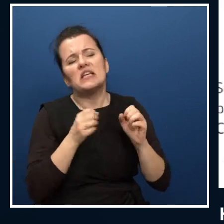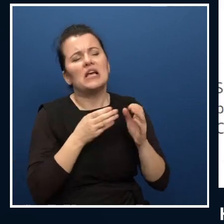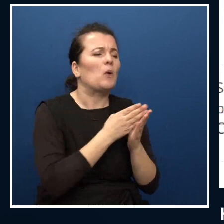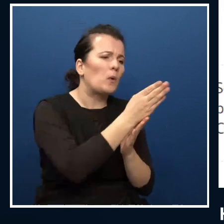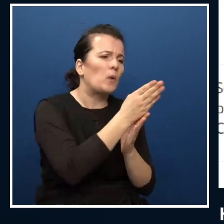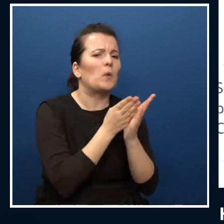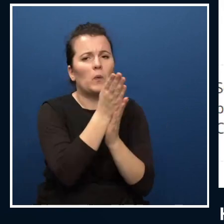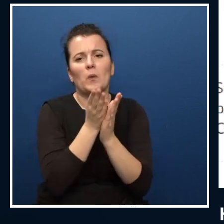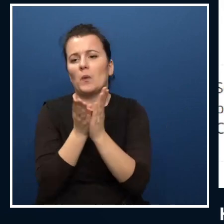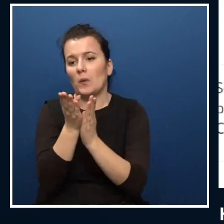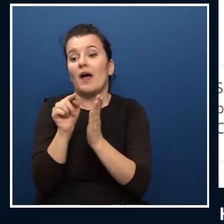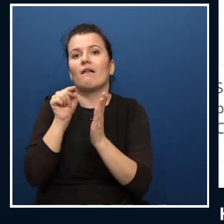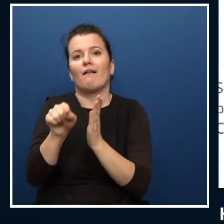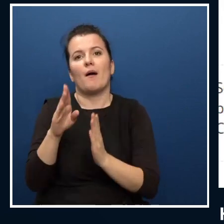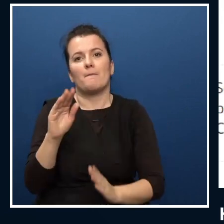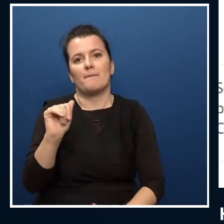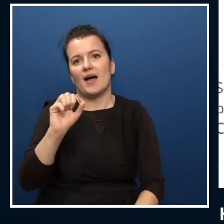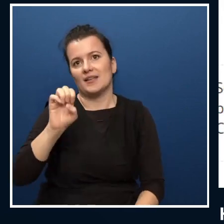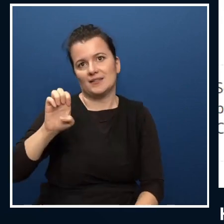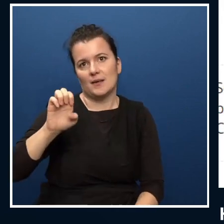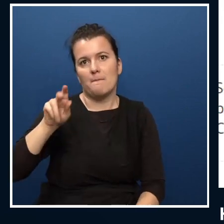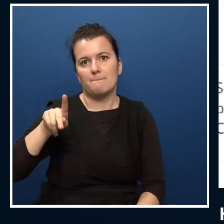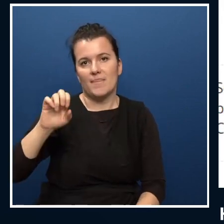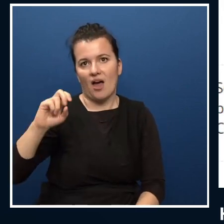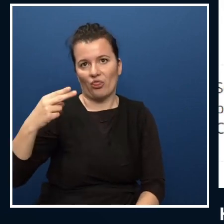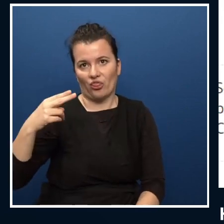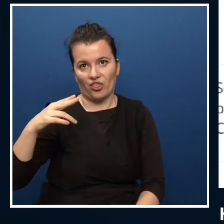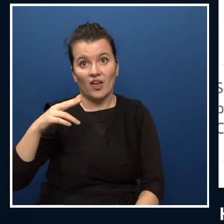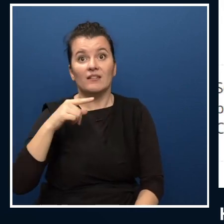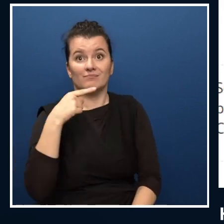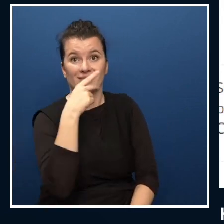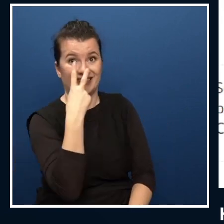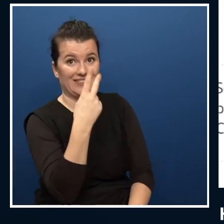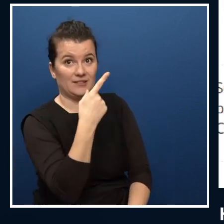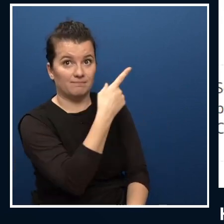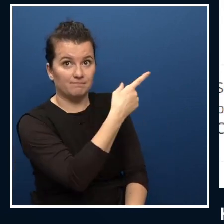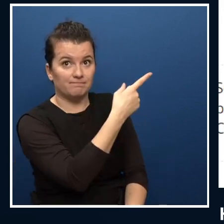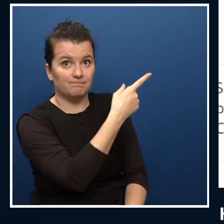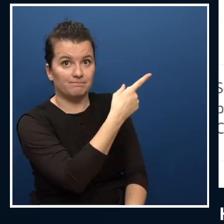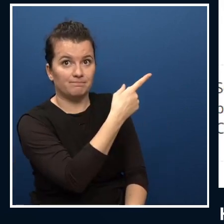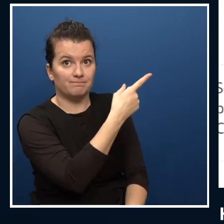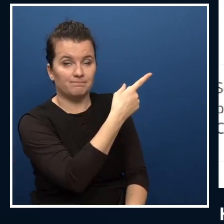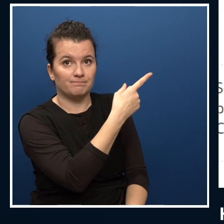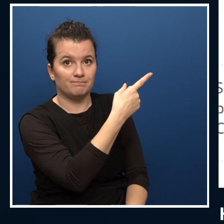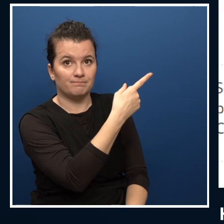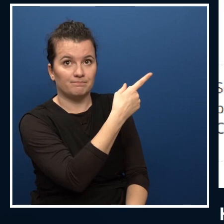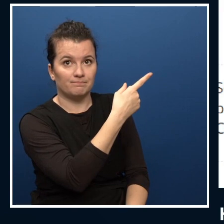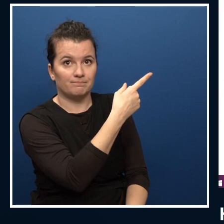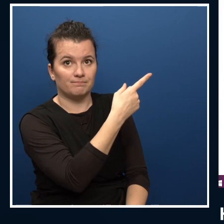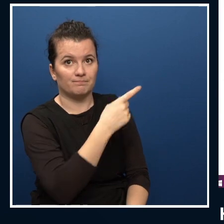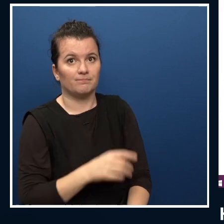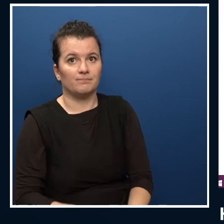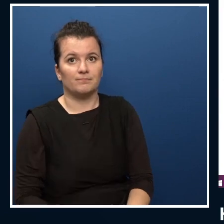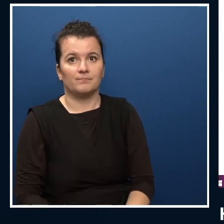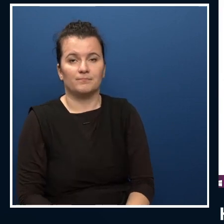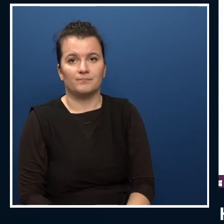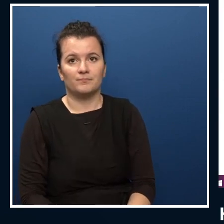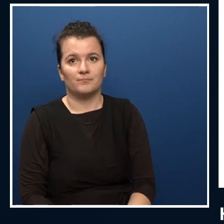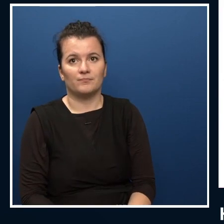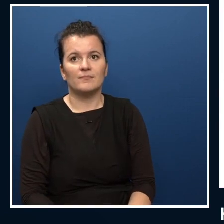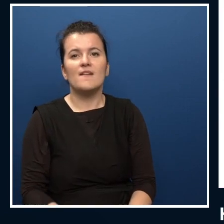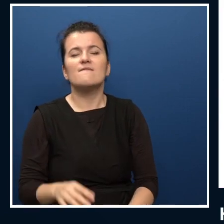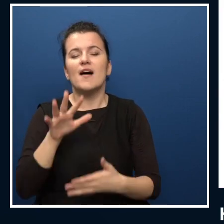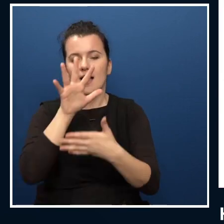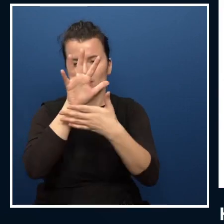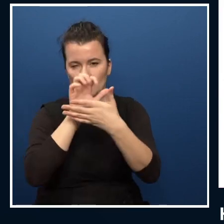So you have to think about this path base and deal with proxies that change or they don't change that. And you have